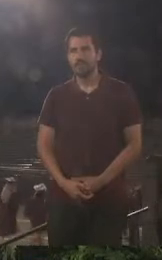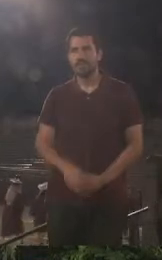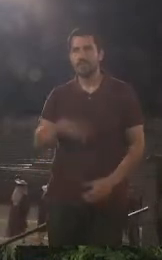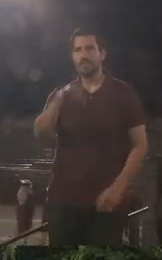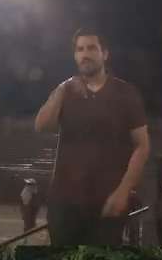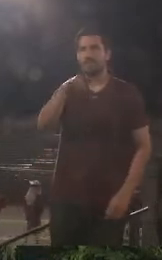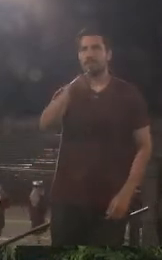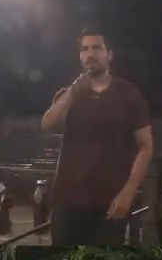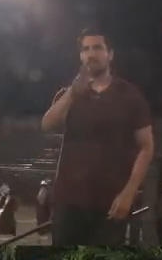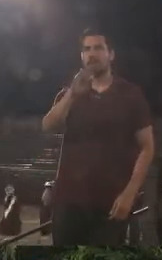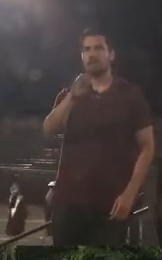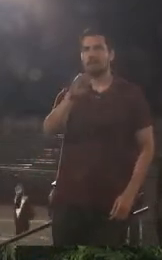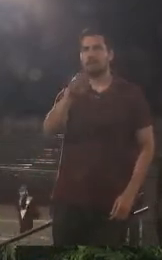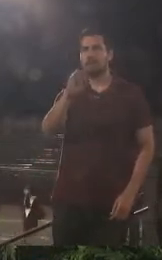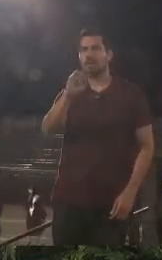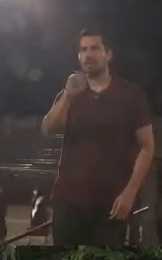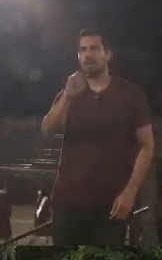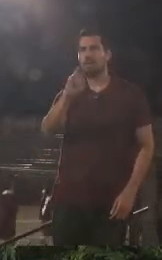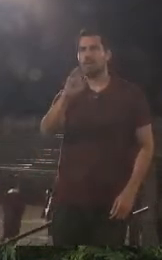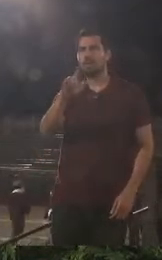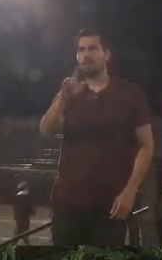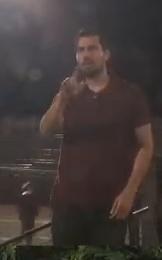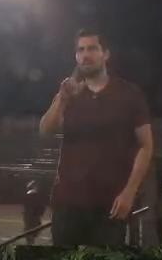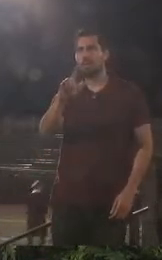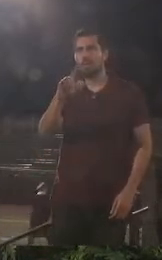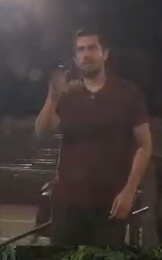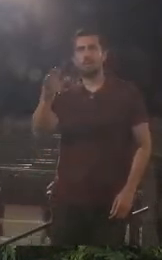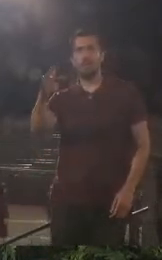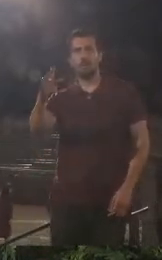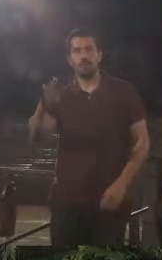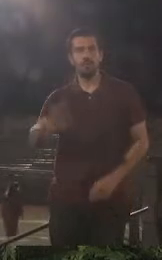Pedro Manuel Palacios III.